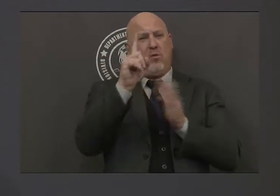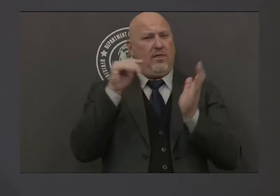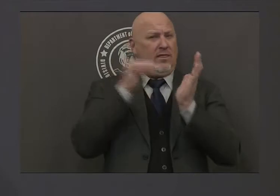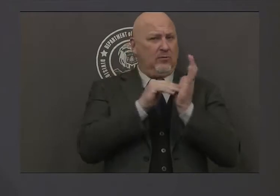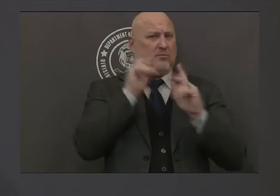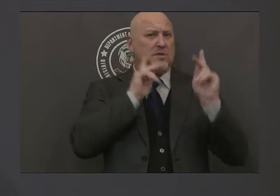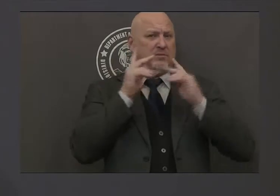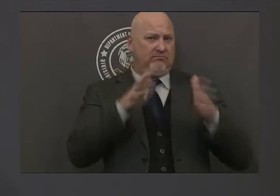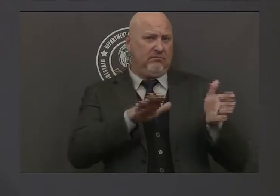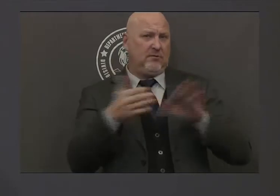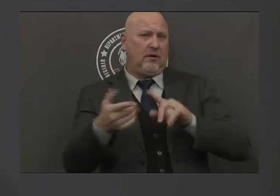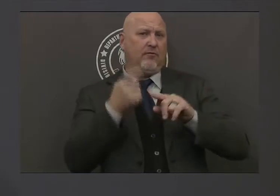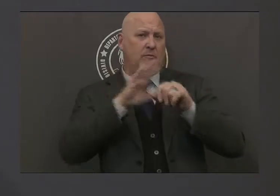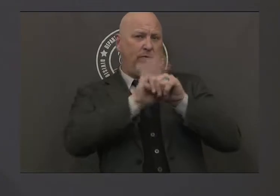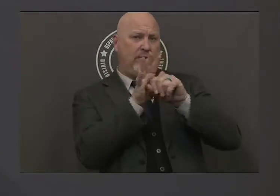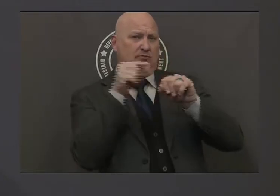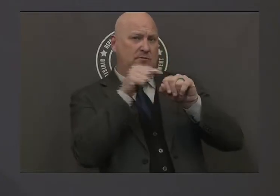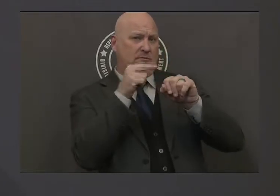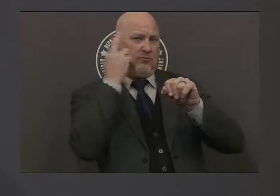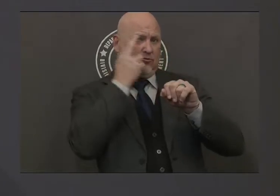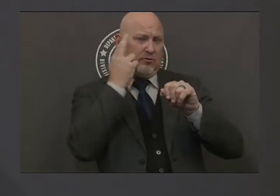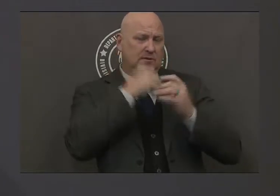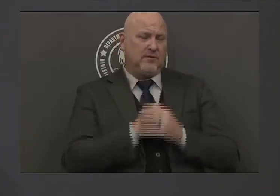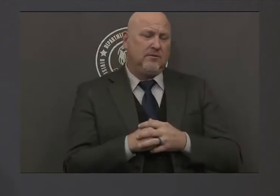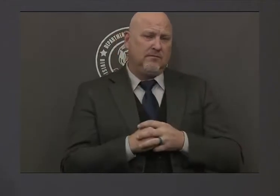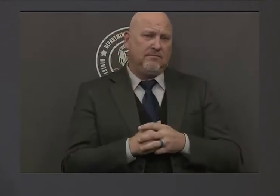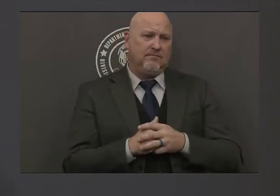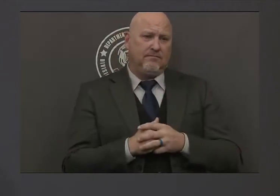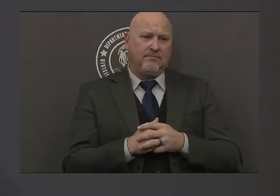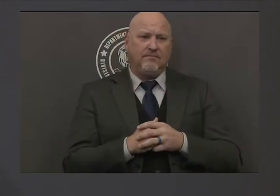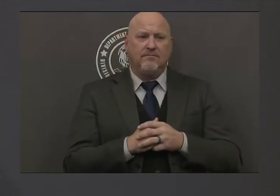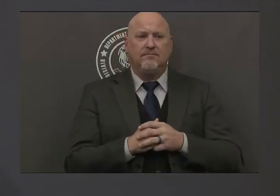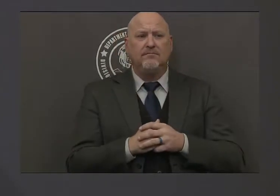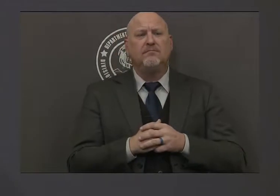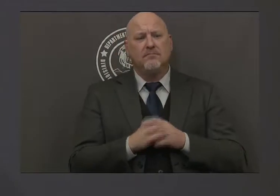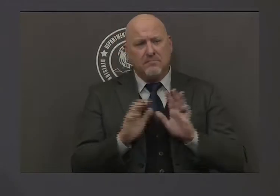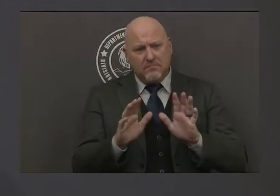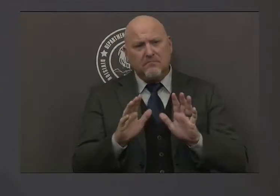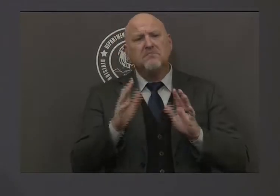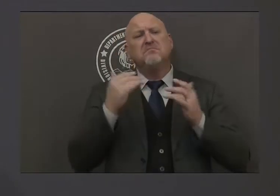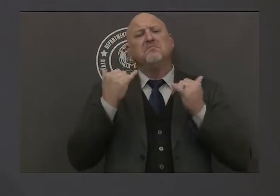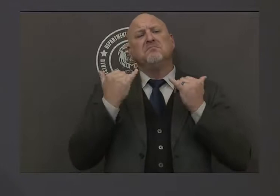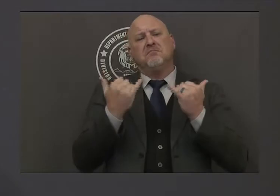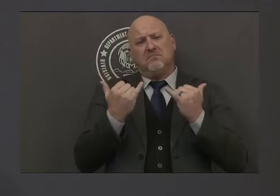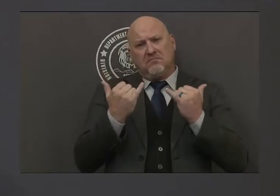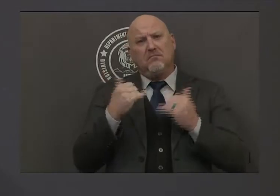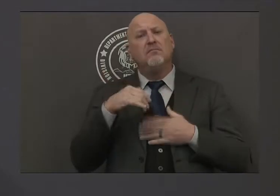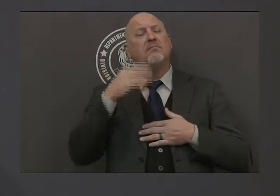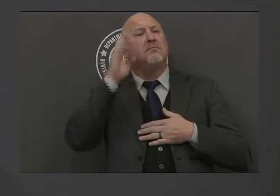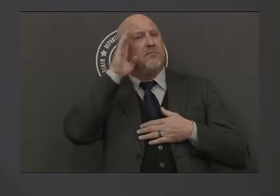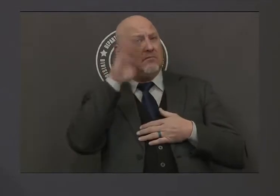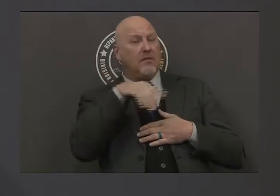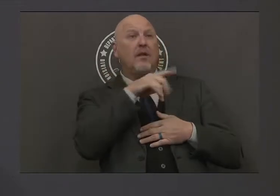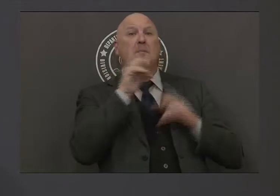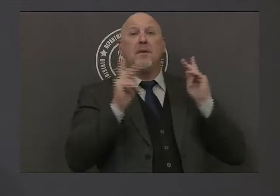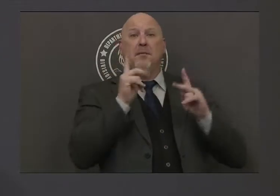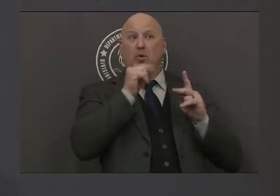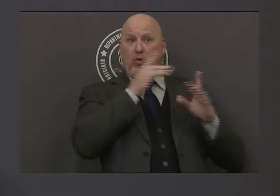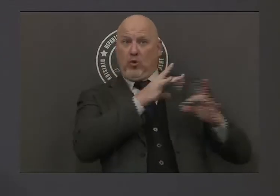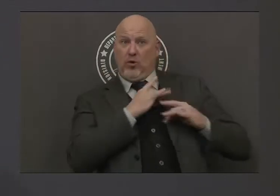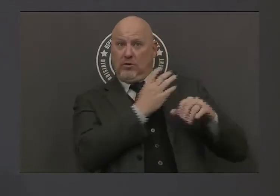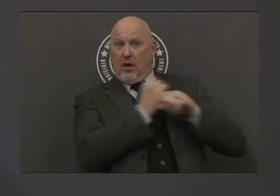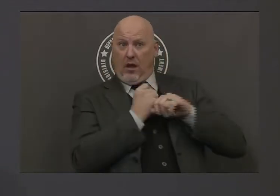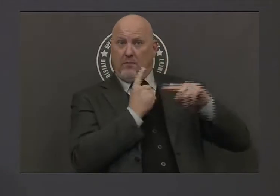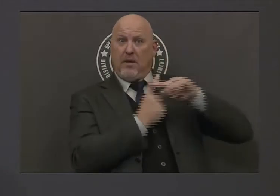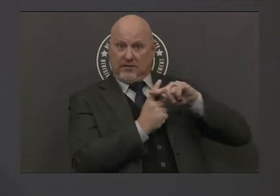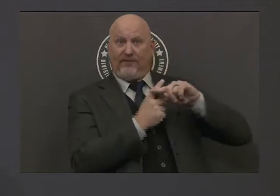number represents a very small fraction of individuals who actually get infected with COVID-19, we still must make